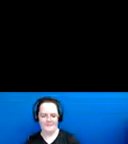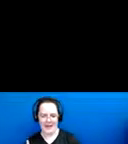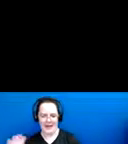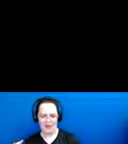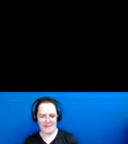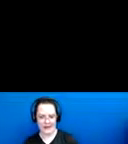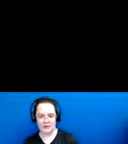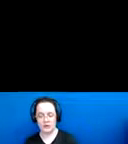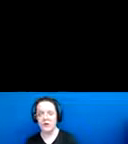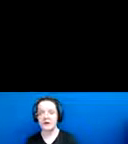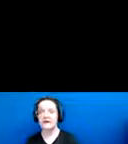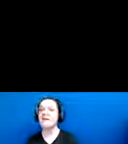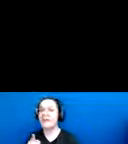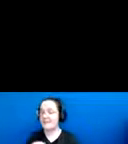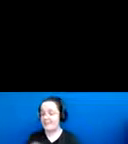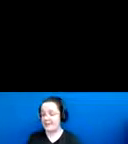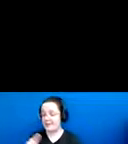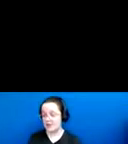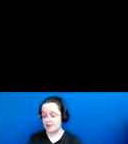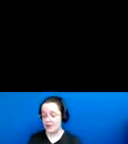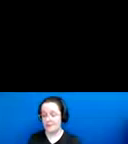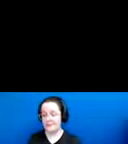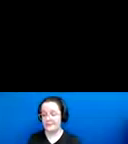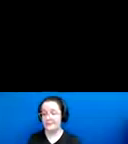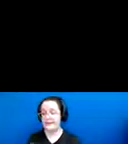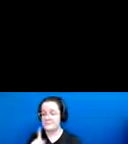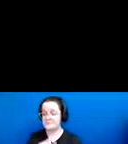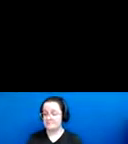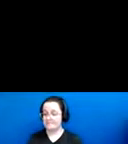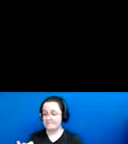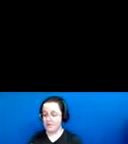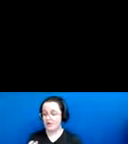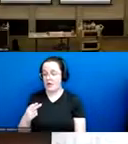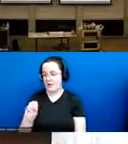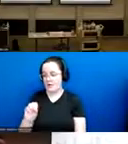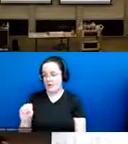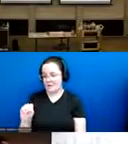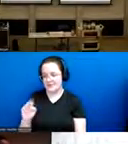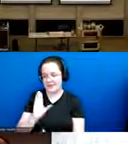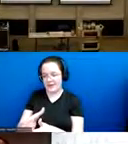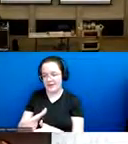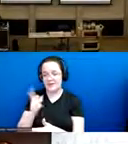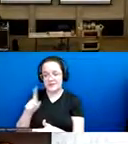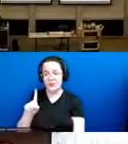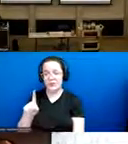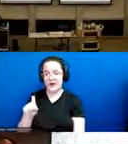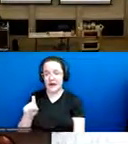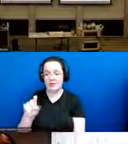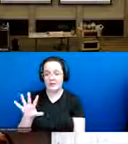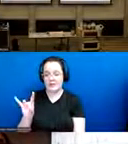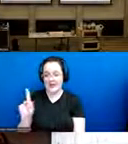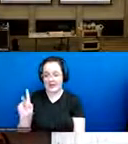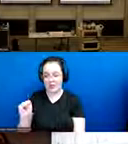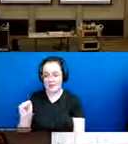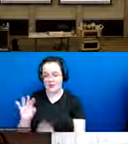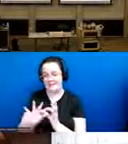last result. These are actually measurements of a Hongo-Mandel interference over 158 kilometers of